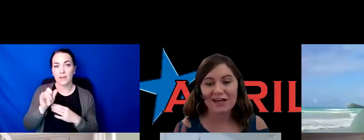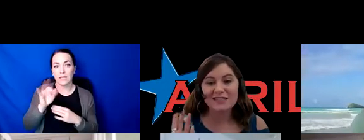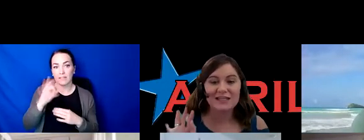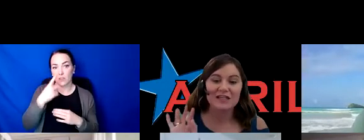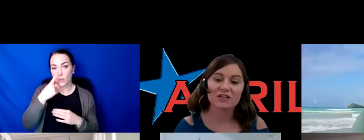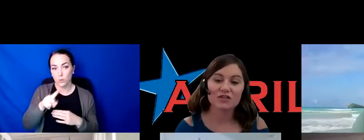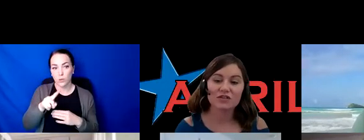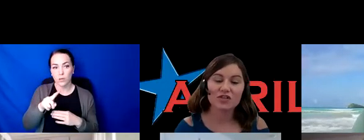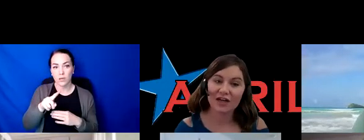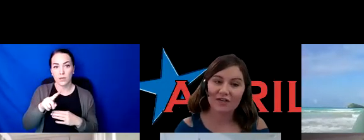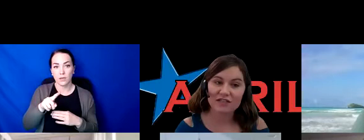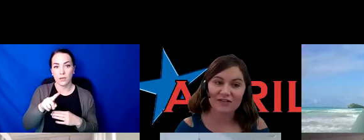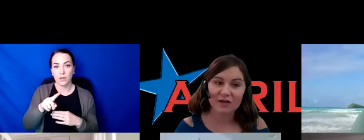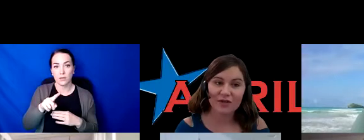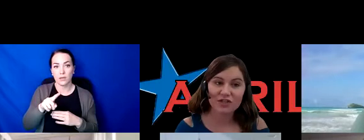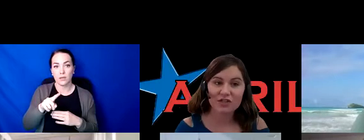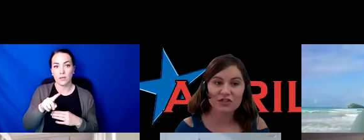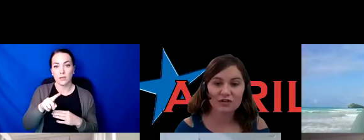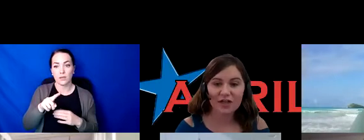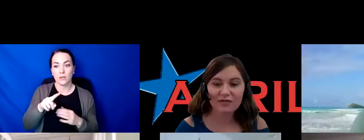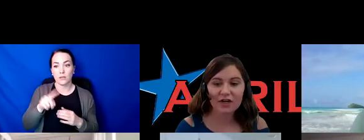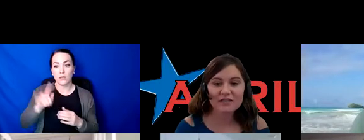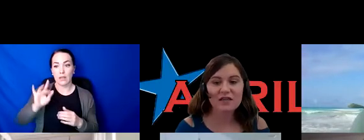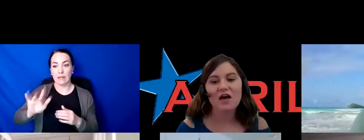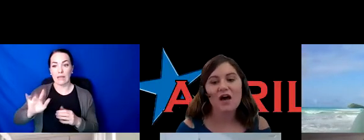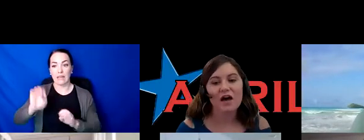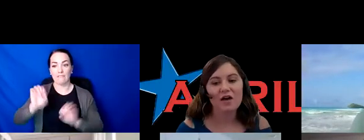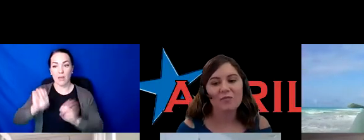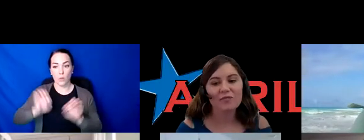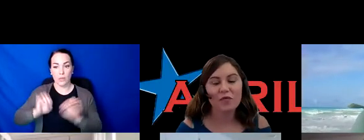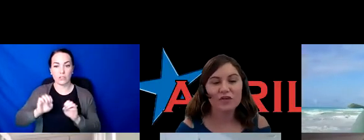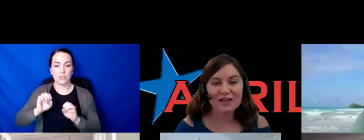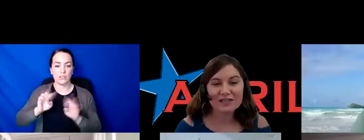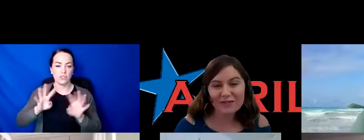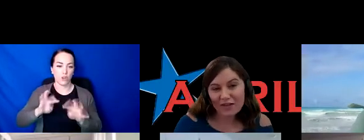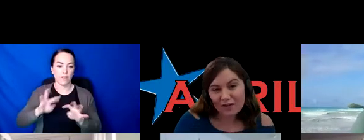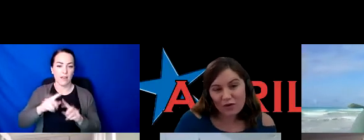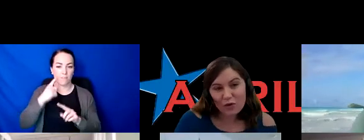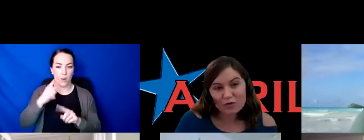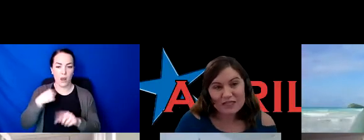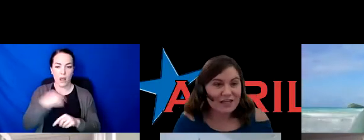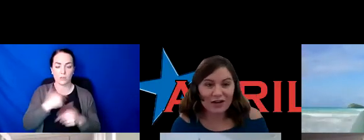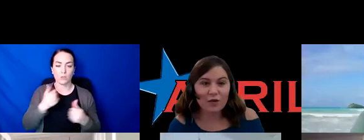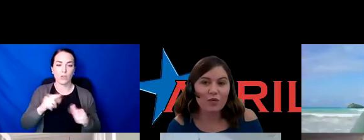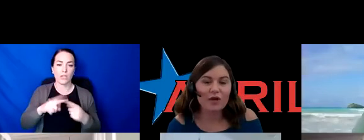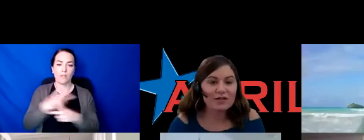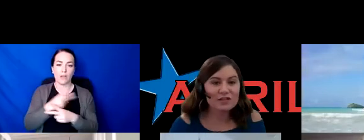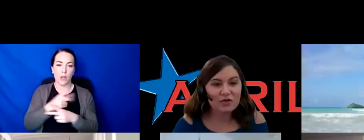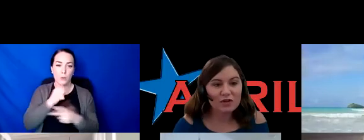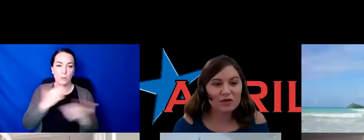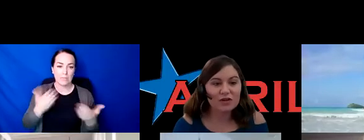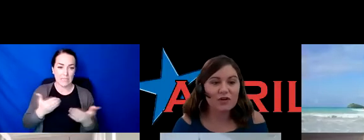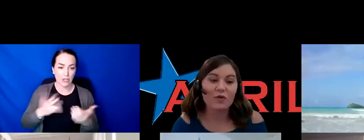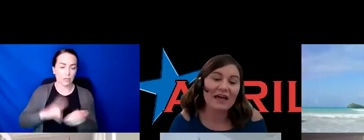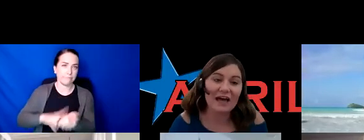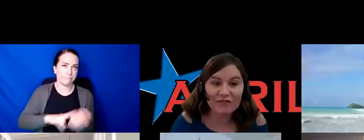be kind to check out this evaluation and survey for us. We're trying to fill out who's here, what else do you